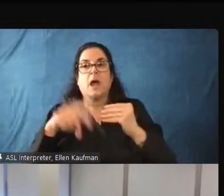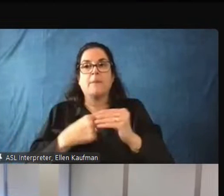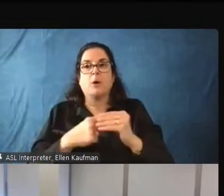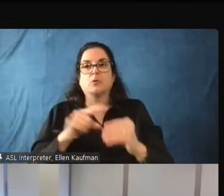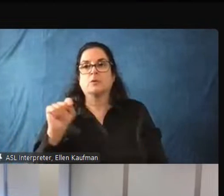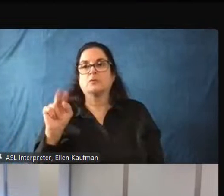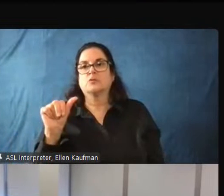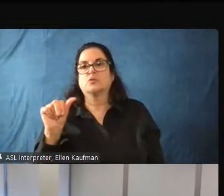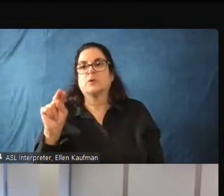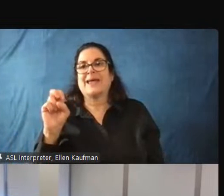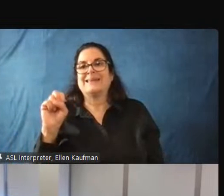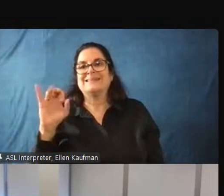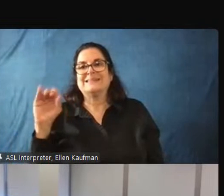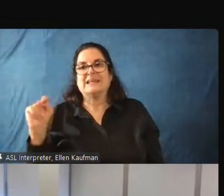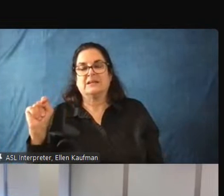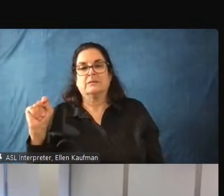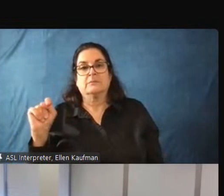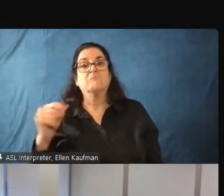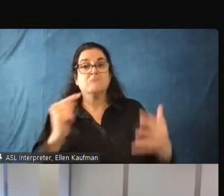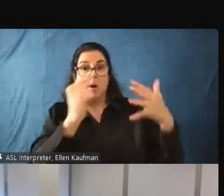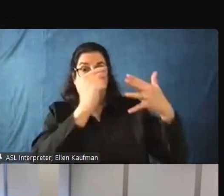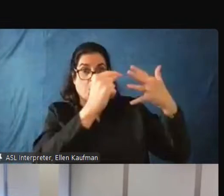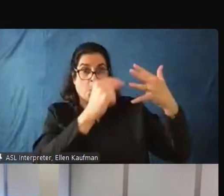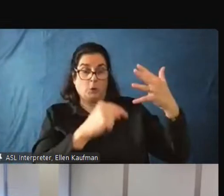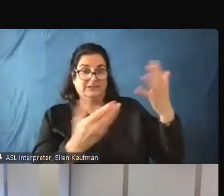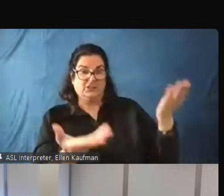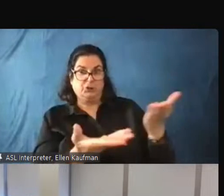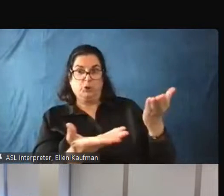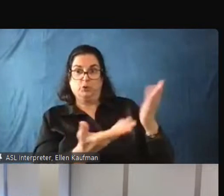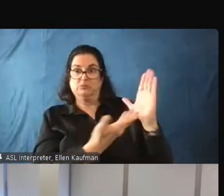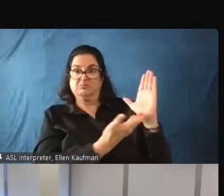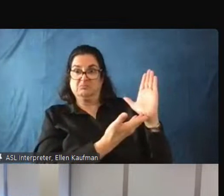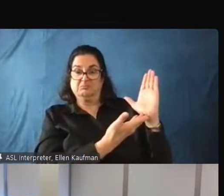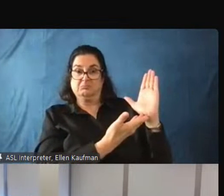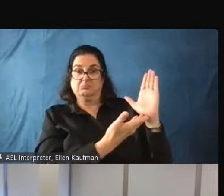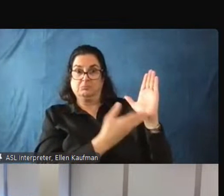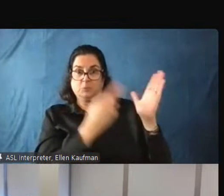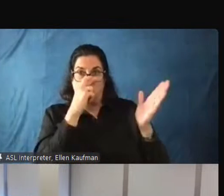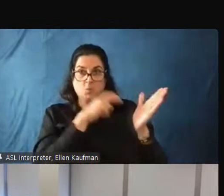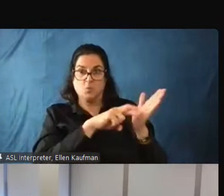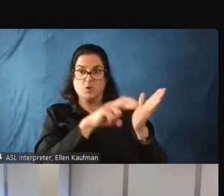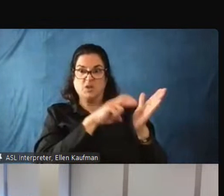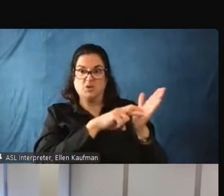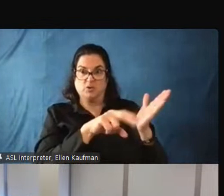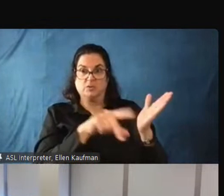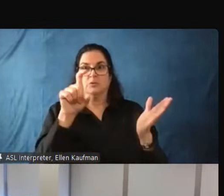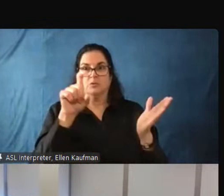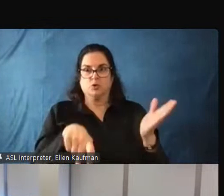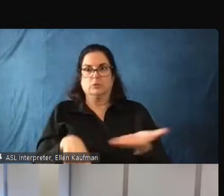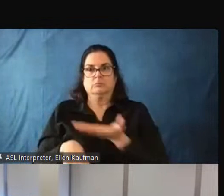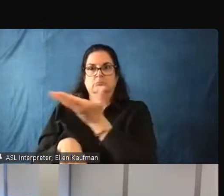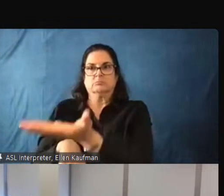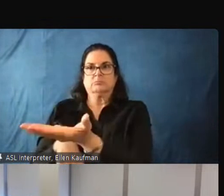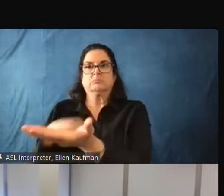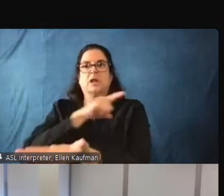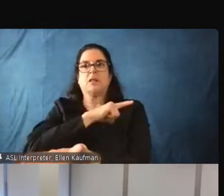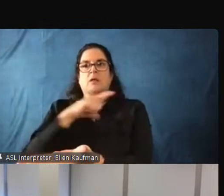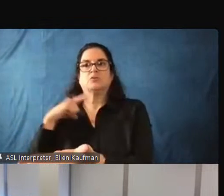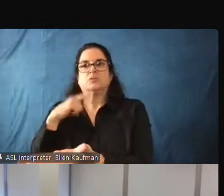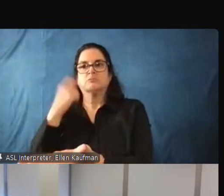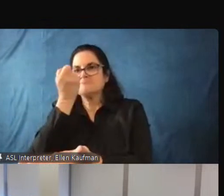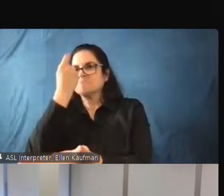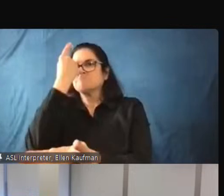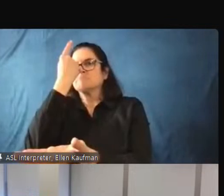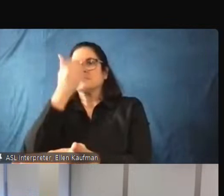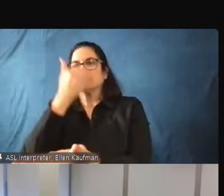And the points covered here would be helpful, again, for our legislature to get a better understanding of how to